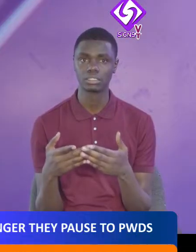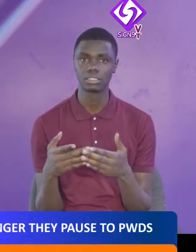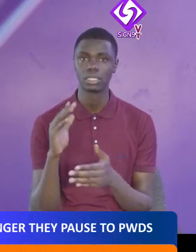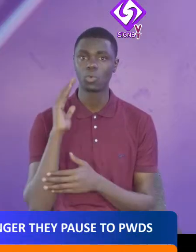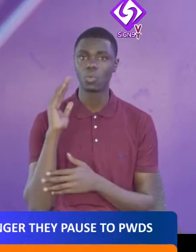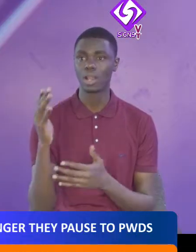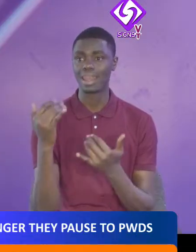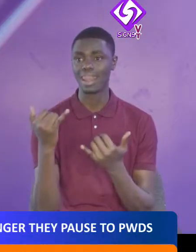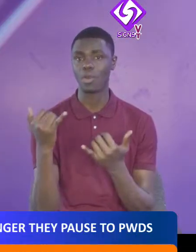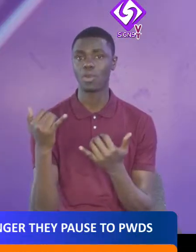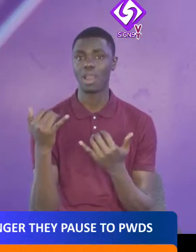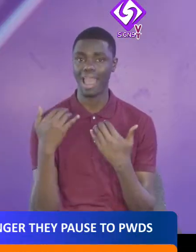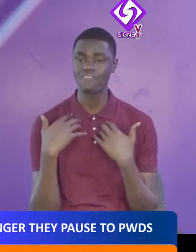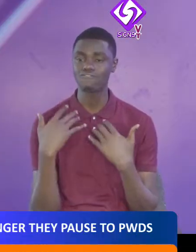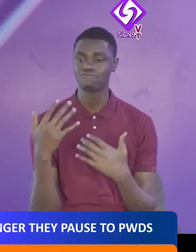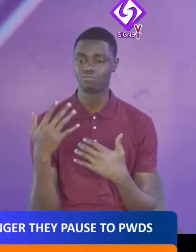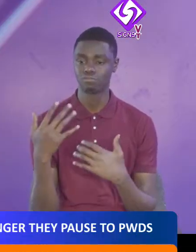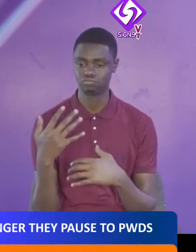it.